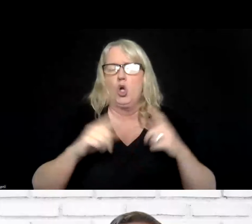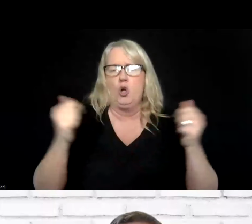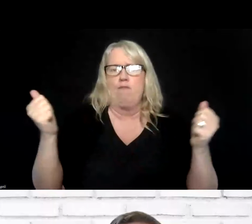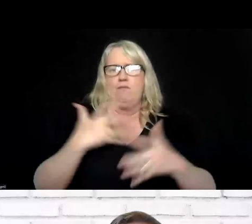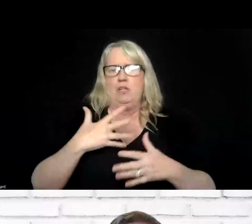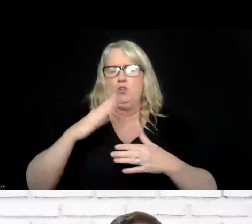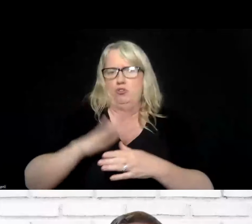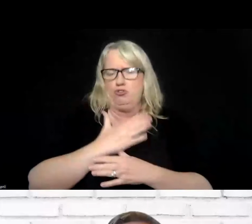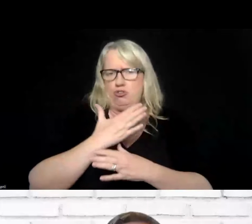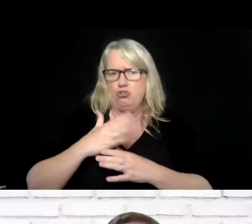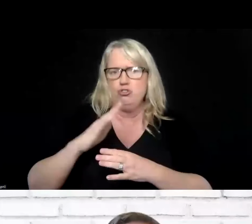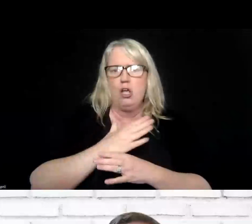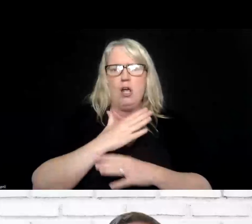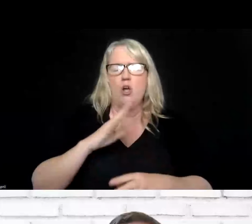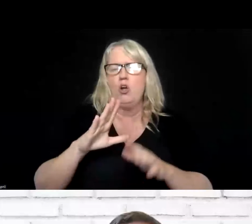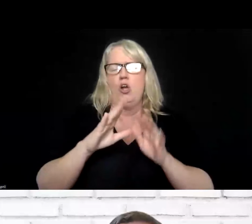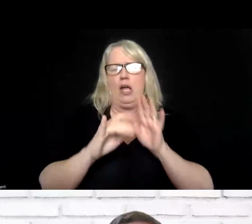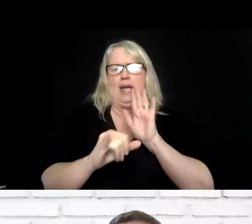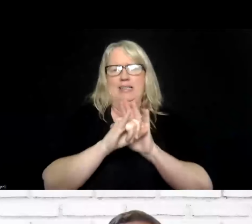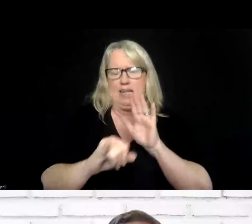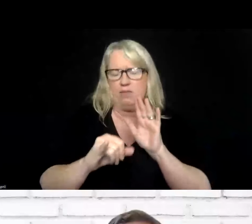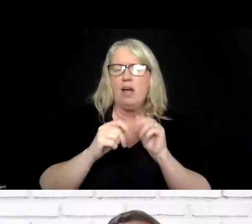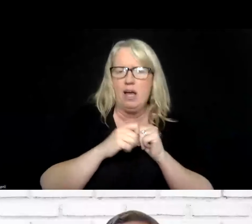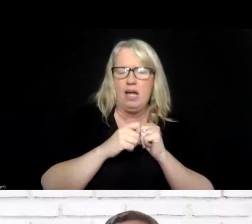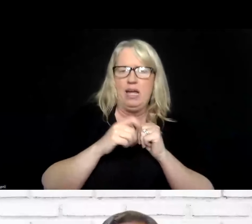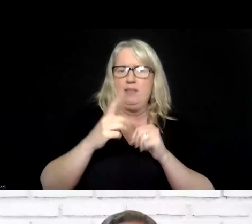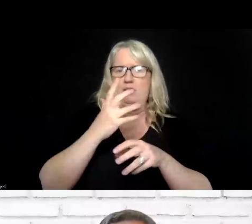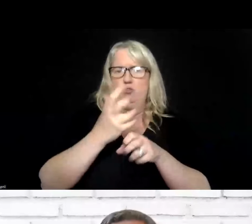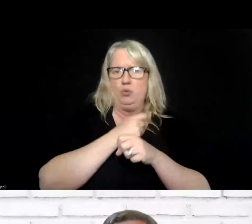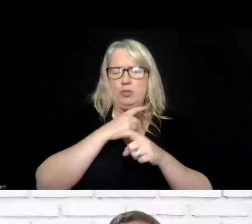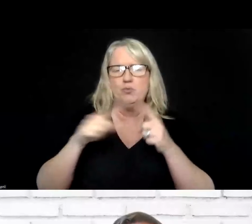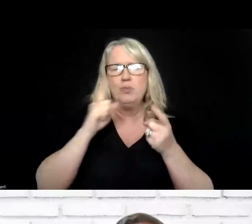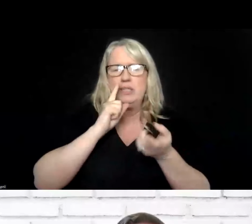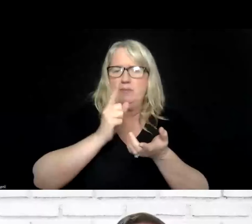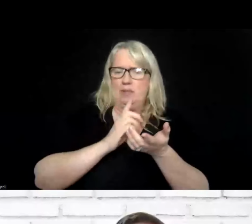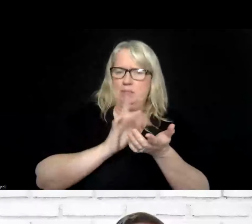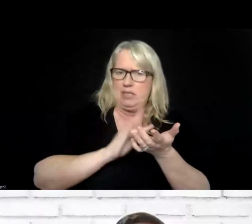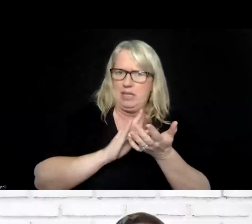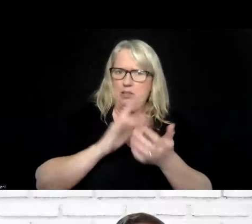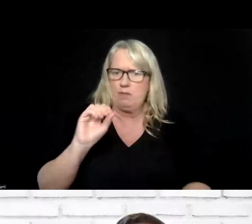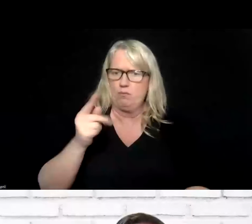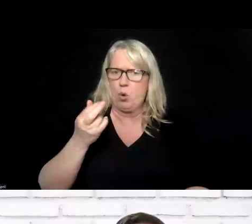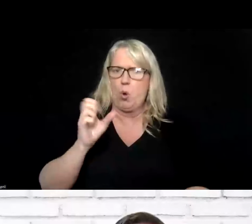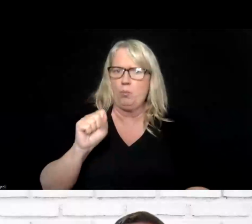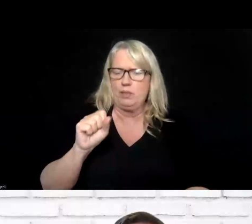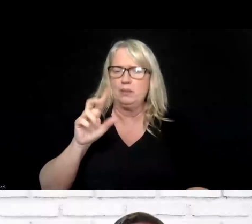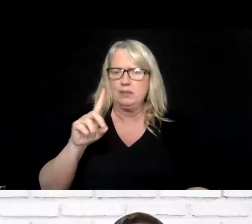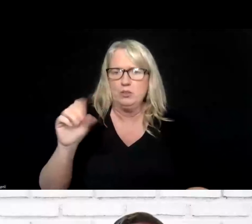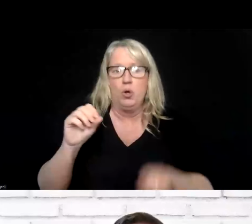her identifying the fact that she was receiving medication for opiate use disorder. And so this article